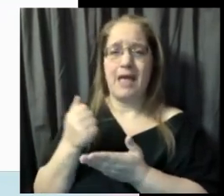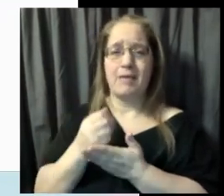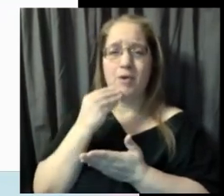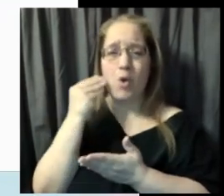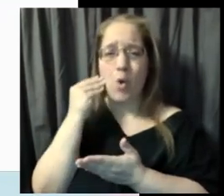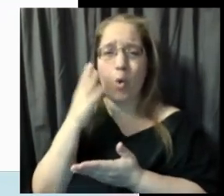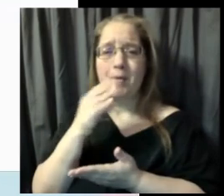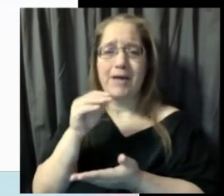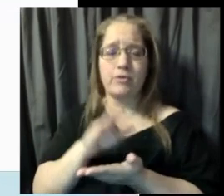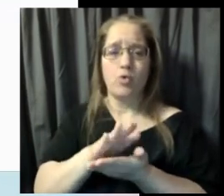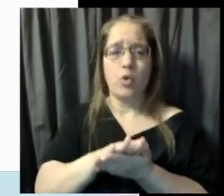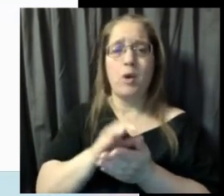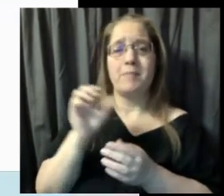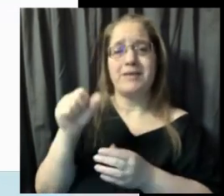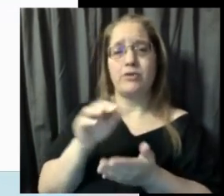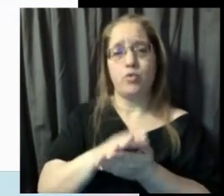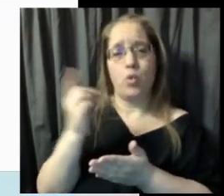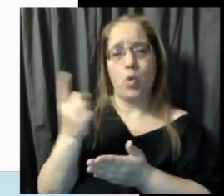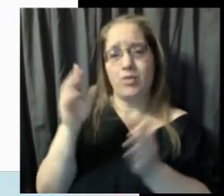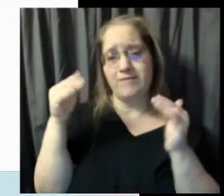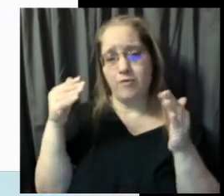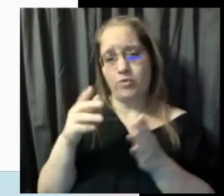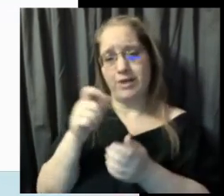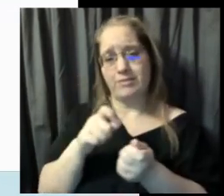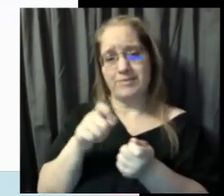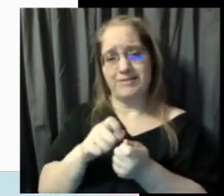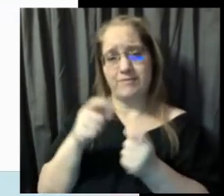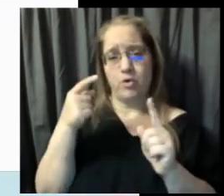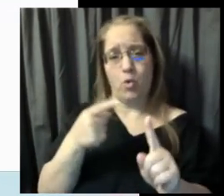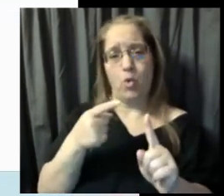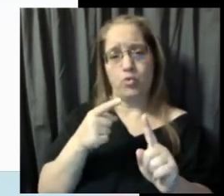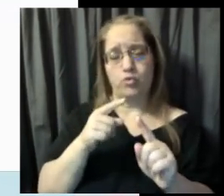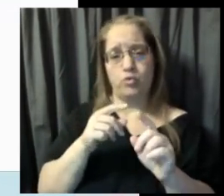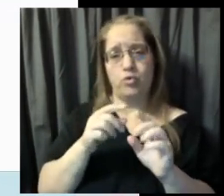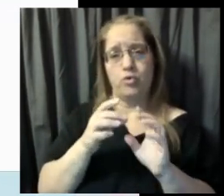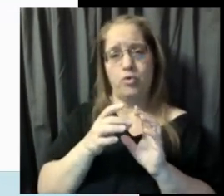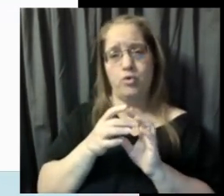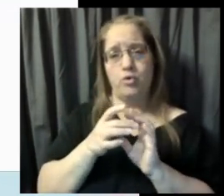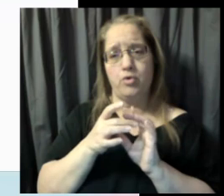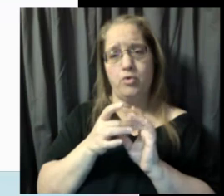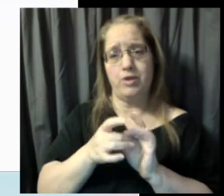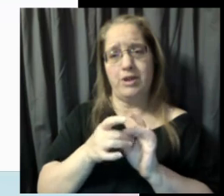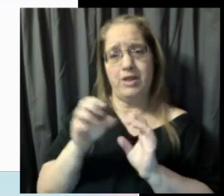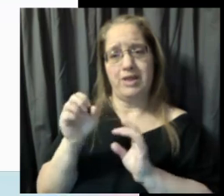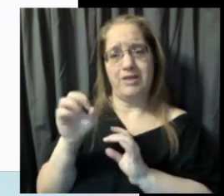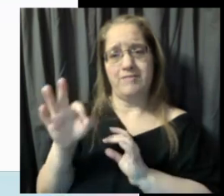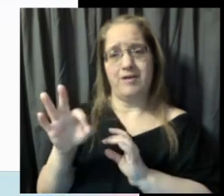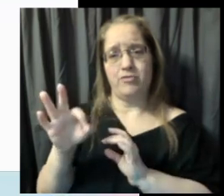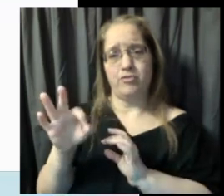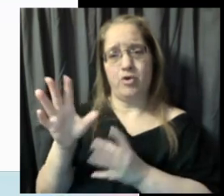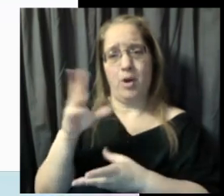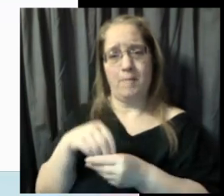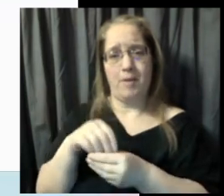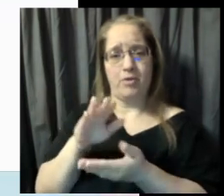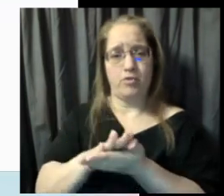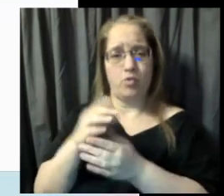home and school. But yes, the school would only target specific goals related to how those executive functions